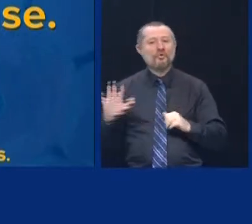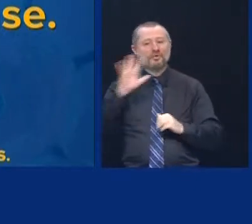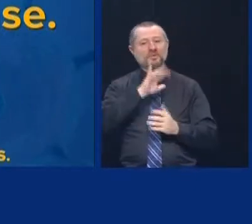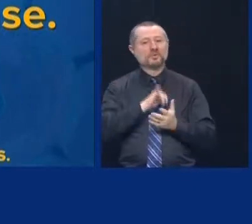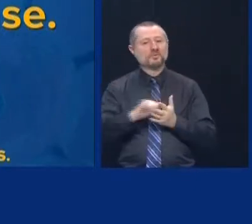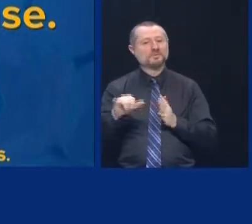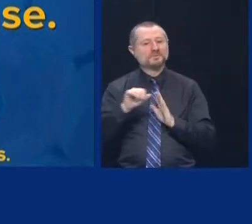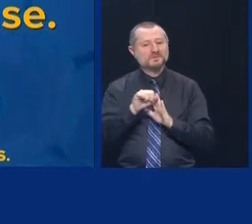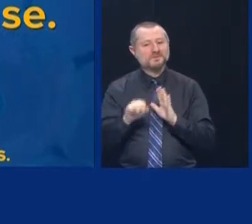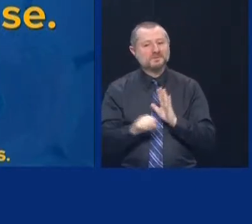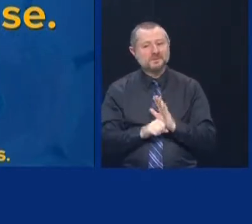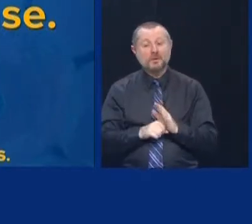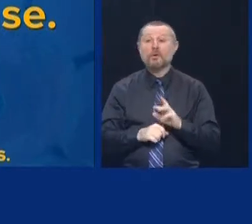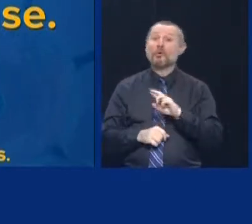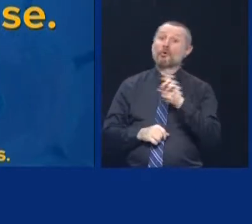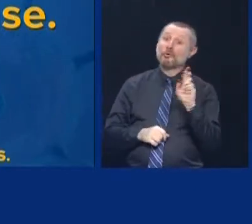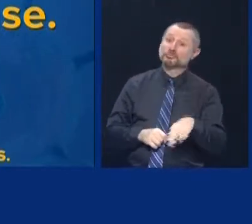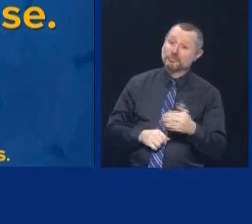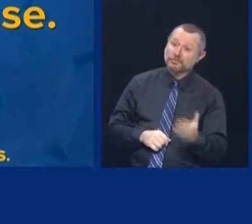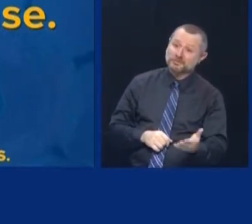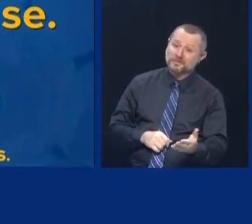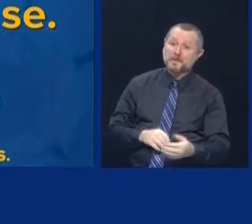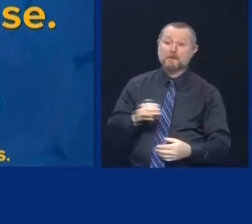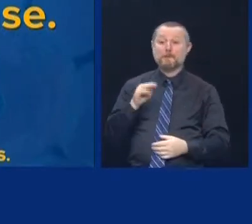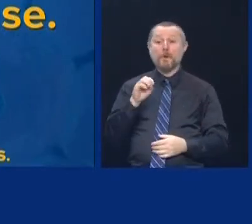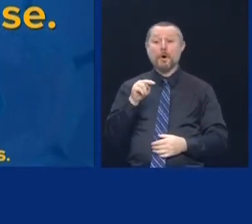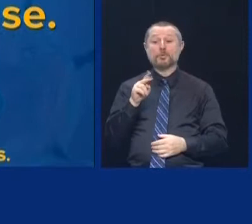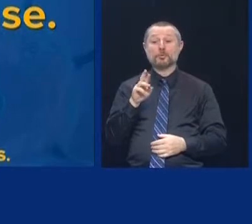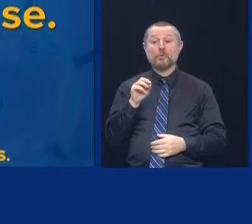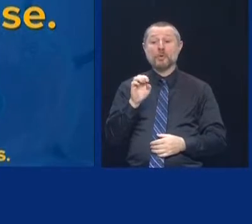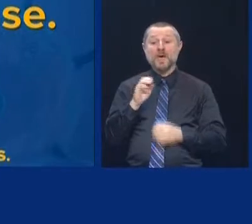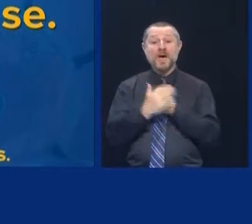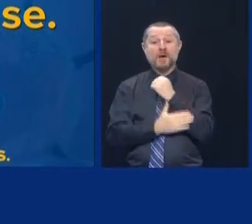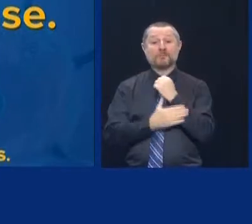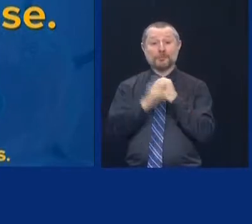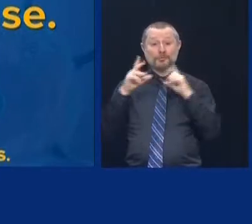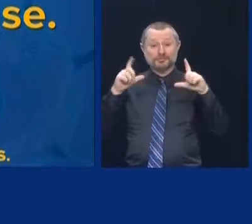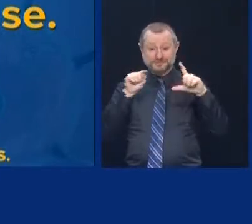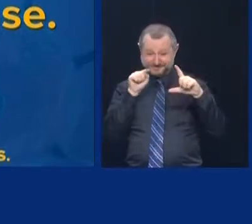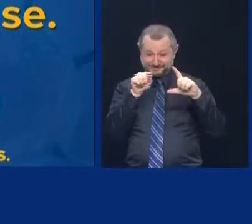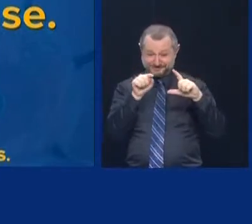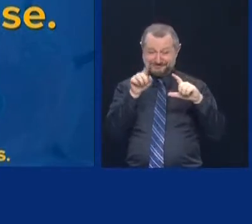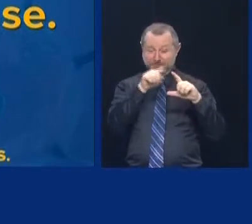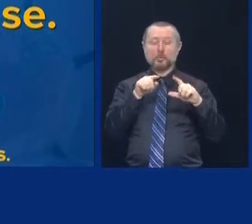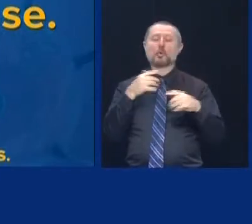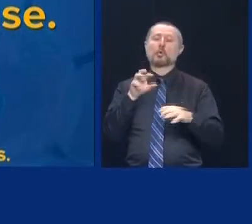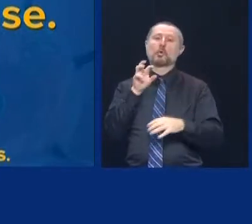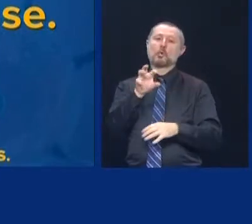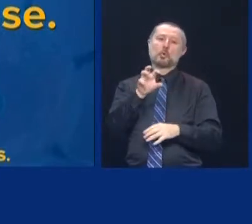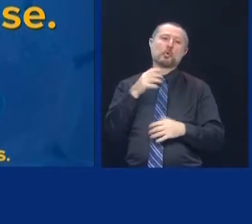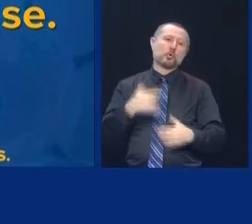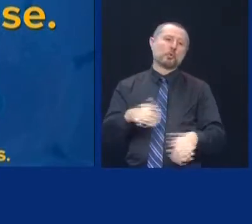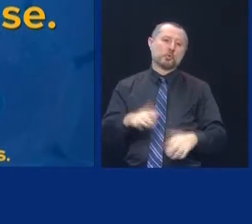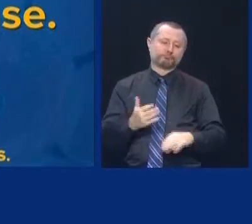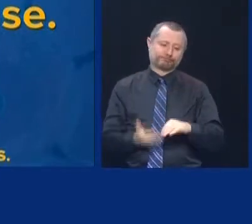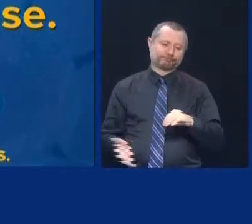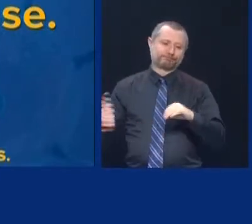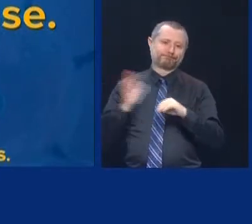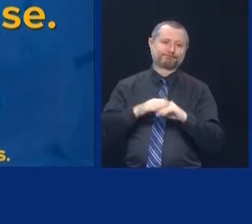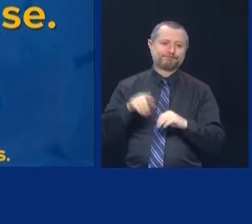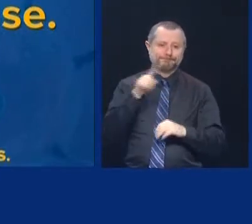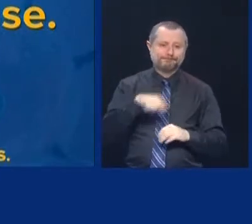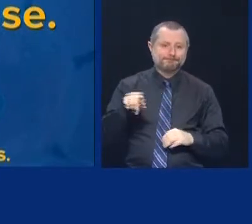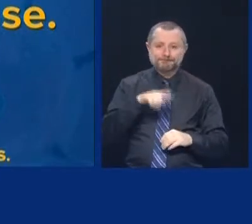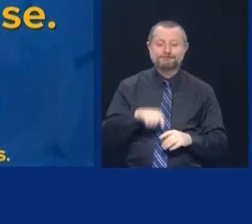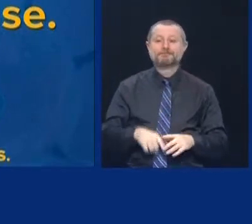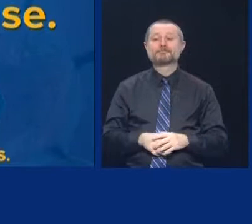in Rochester, in Monroe County, that have been going up through the fall. We expected